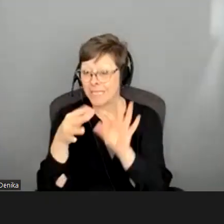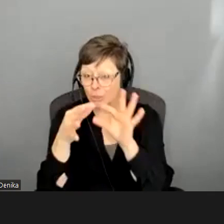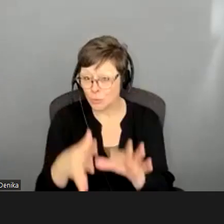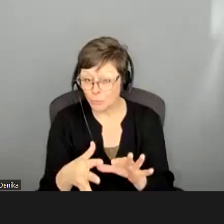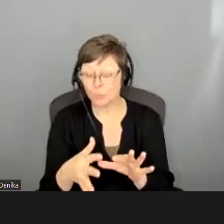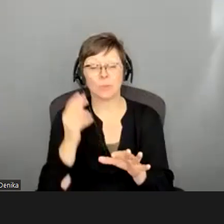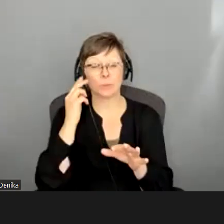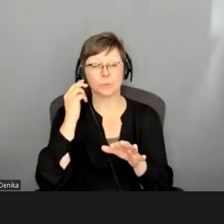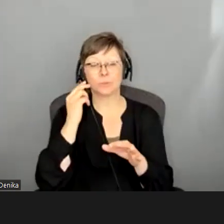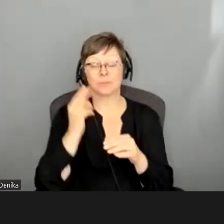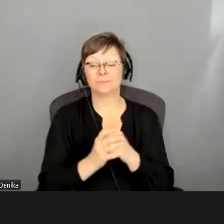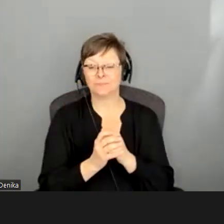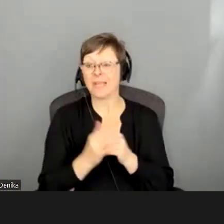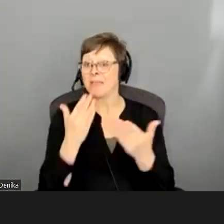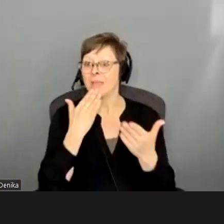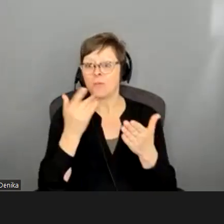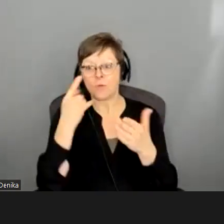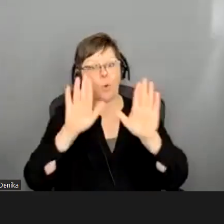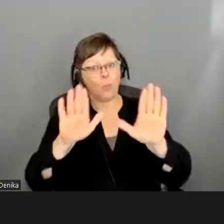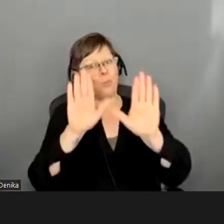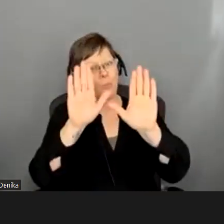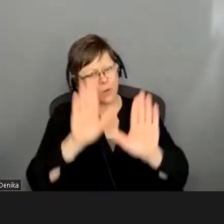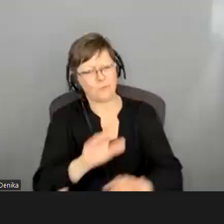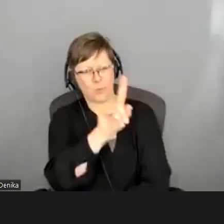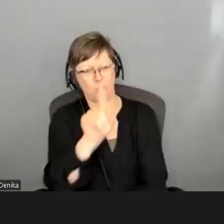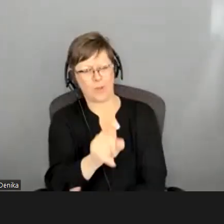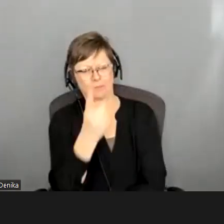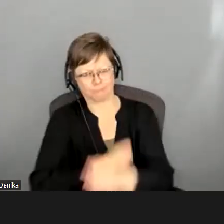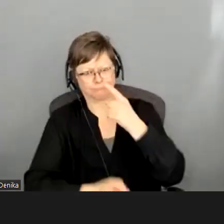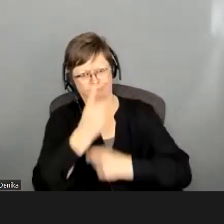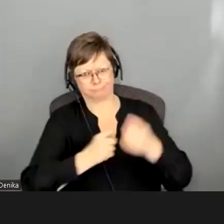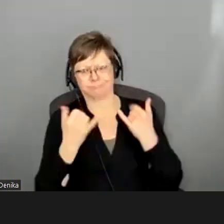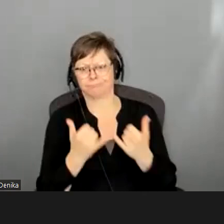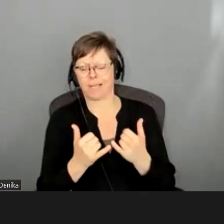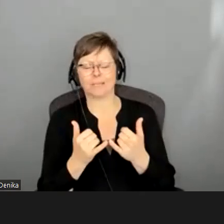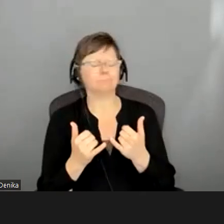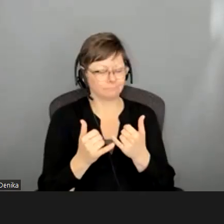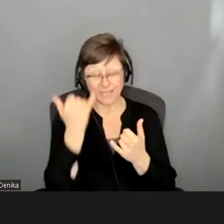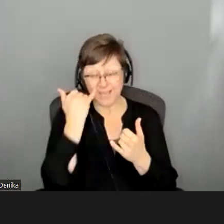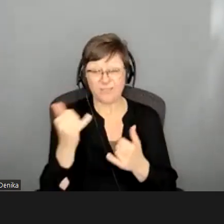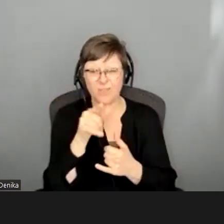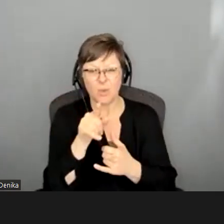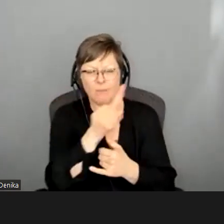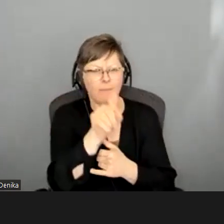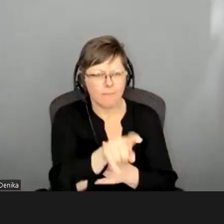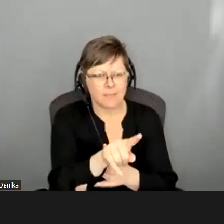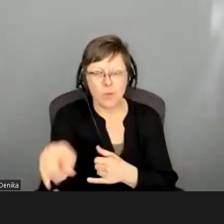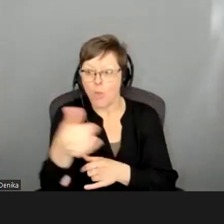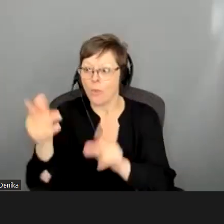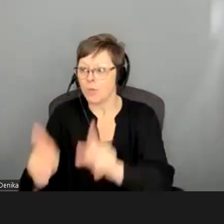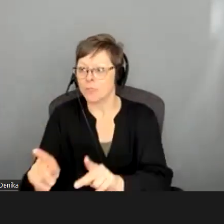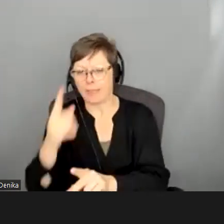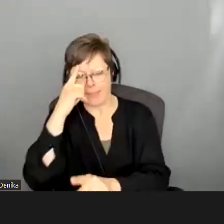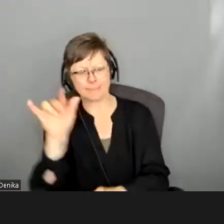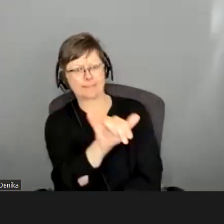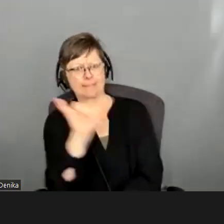us today and for your great questions. Because I think if you have a question, I'm sure someone else has that same question as well. We're